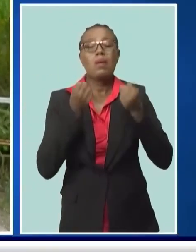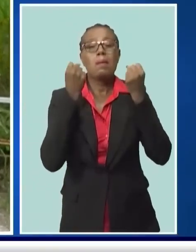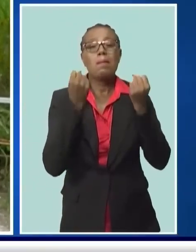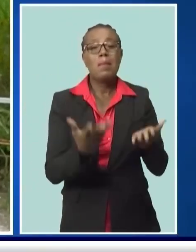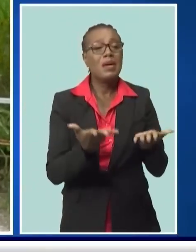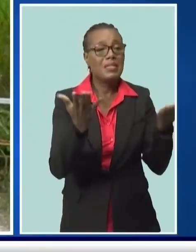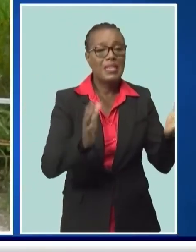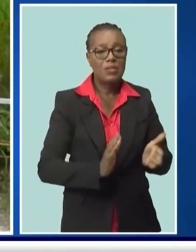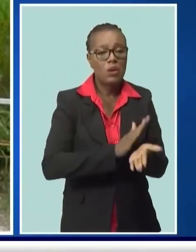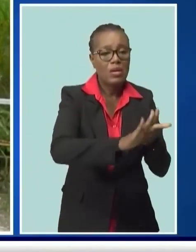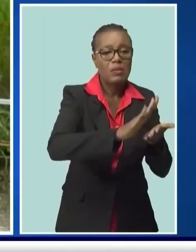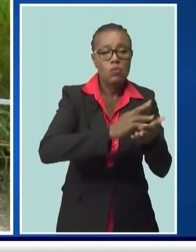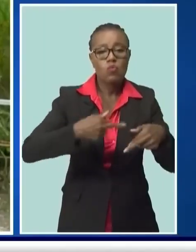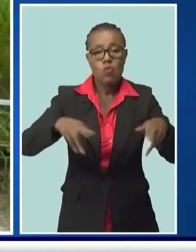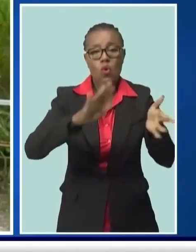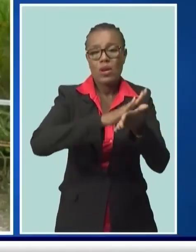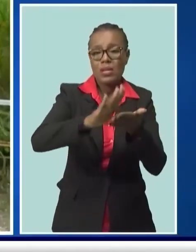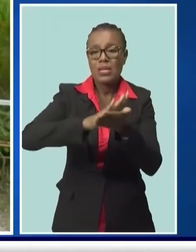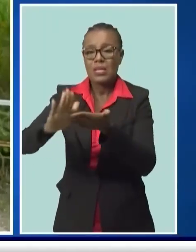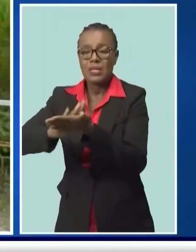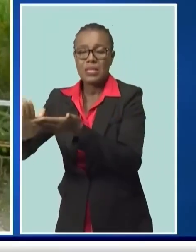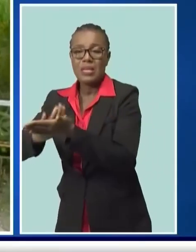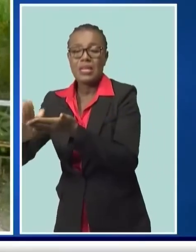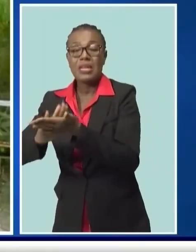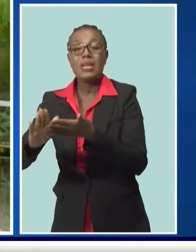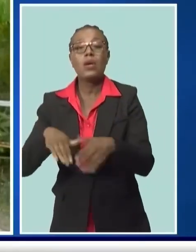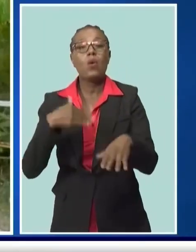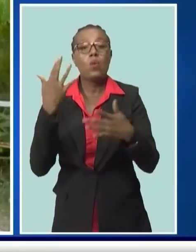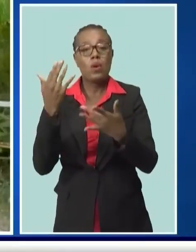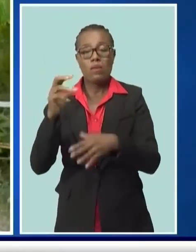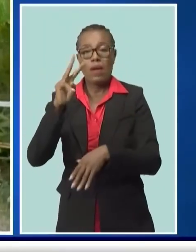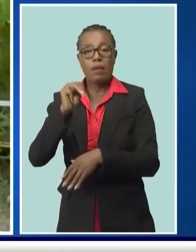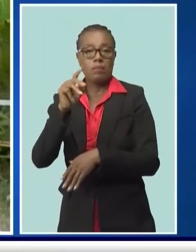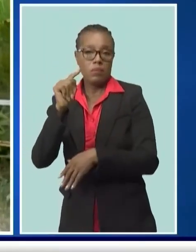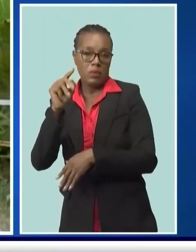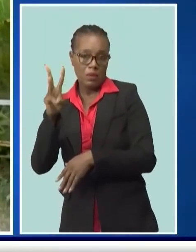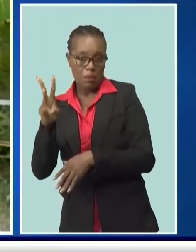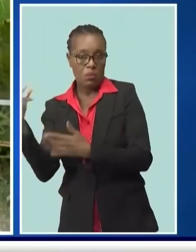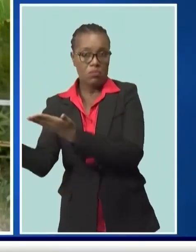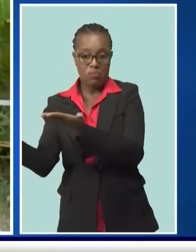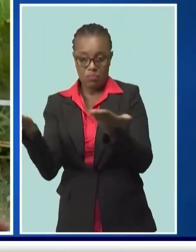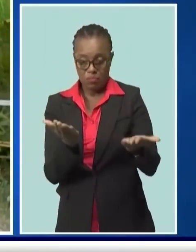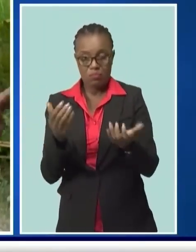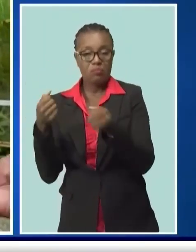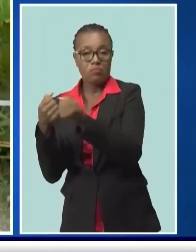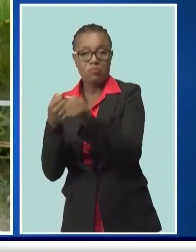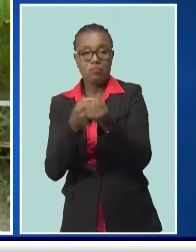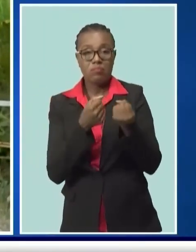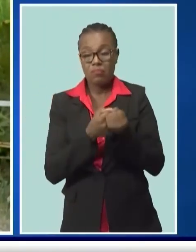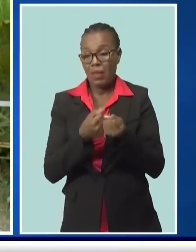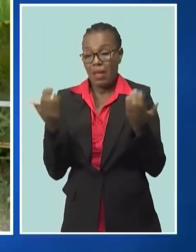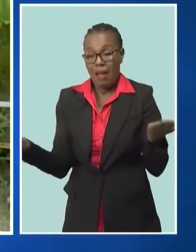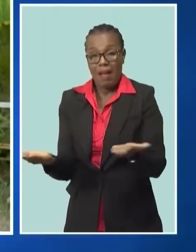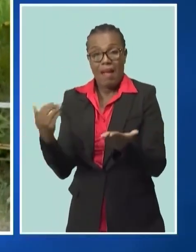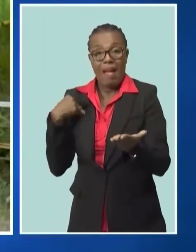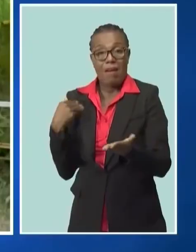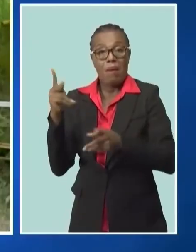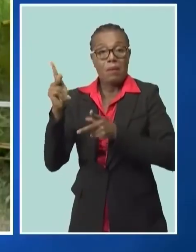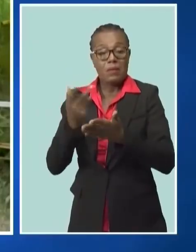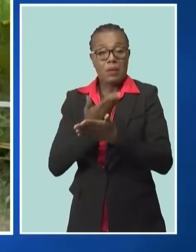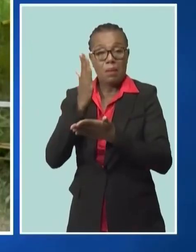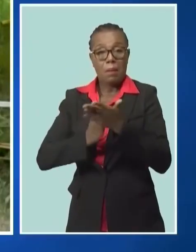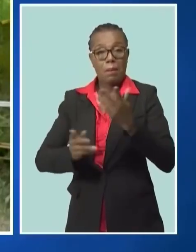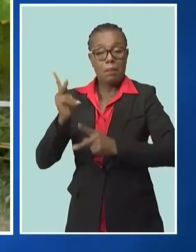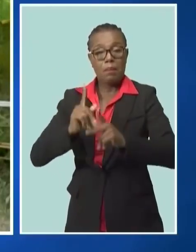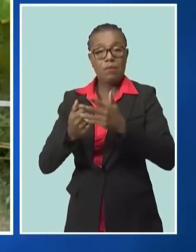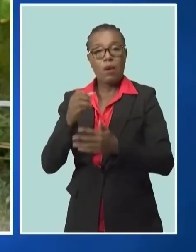like MTW and other personnel comes to assist us. At present here, we have also personnel from the soil conservation with us, and they